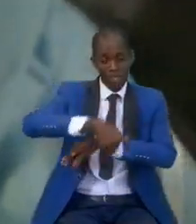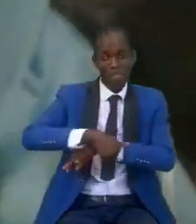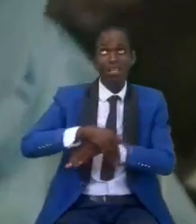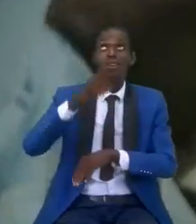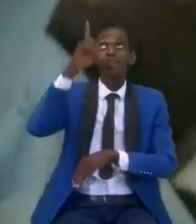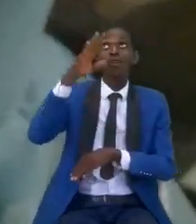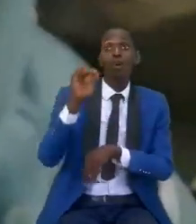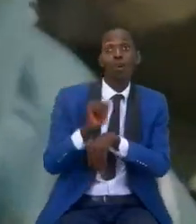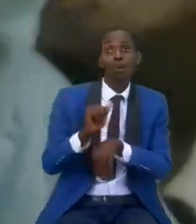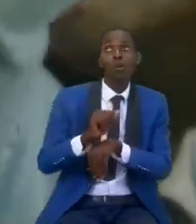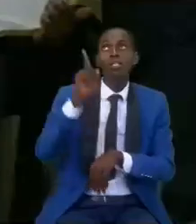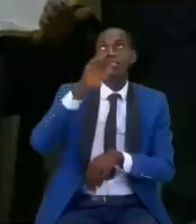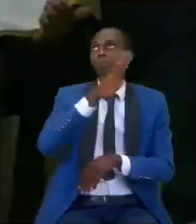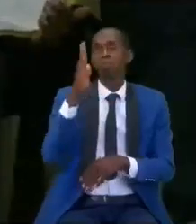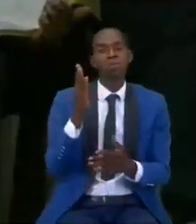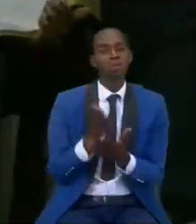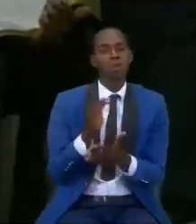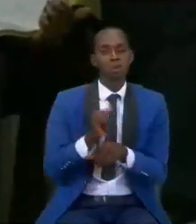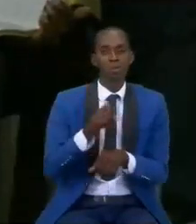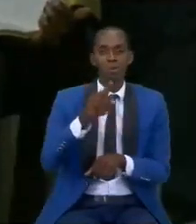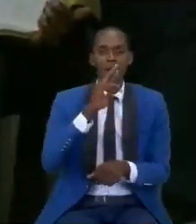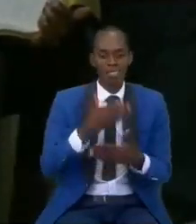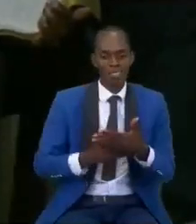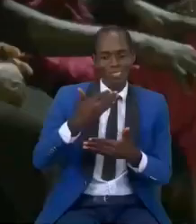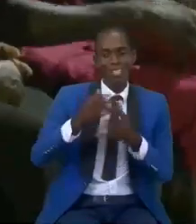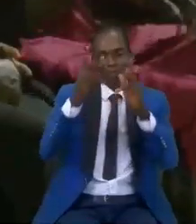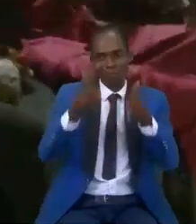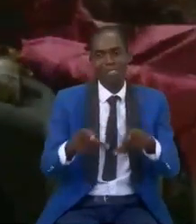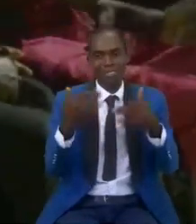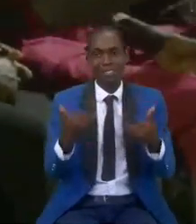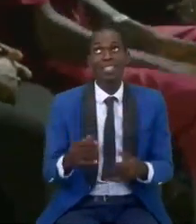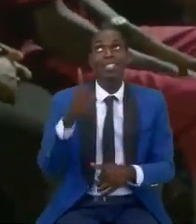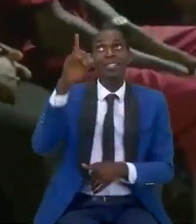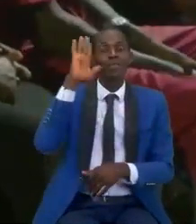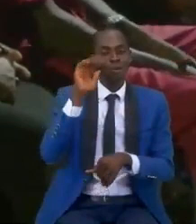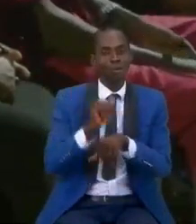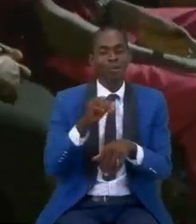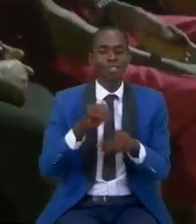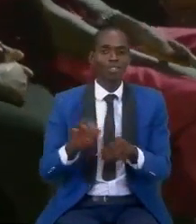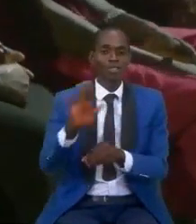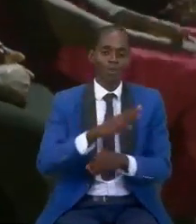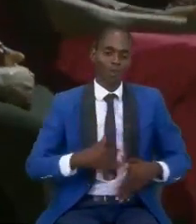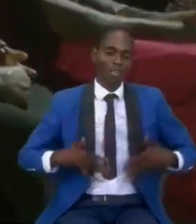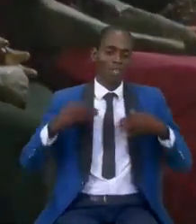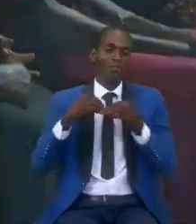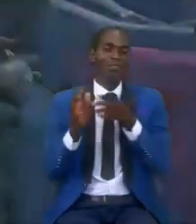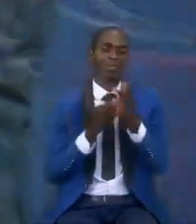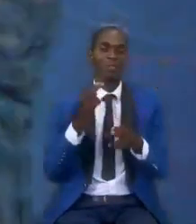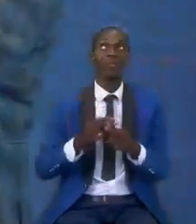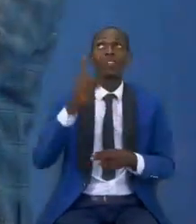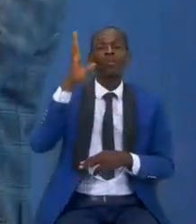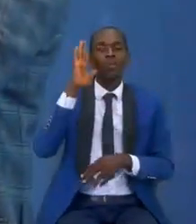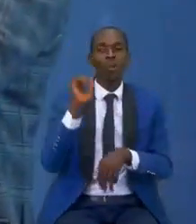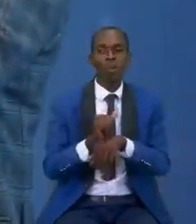He will walk in your life. Amen. He will walk in your body. He will walk through and through. Anything that